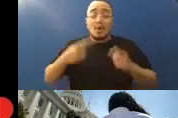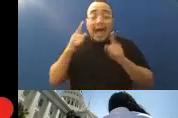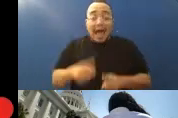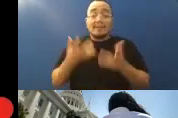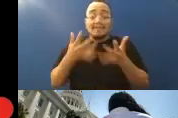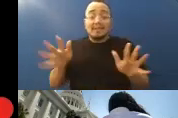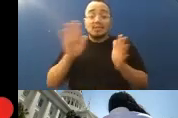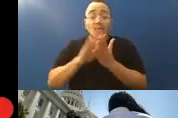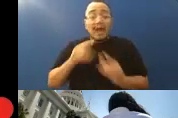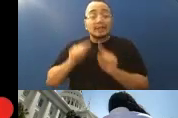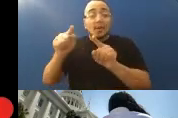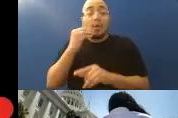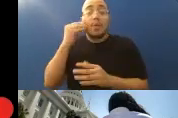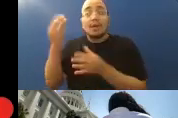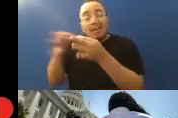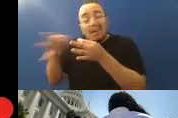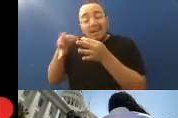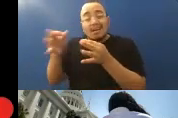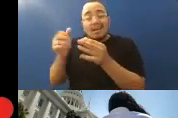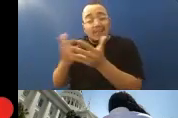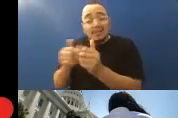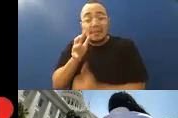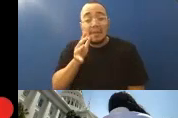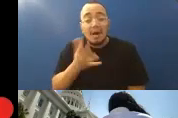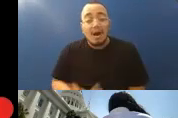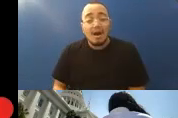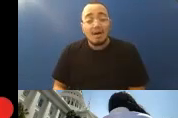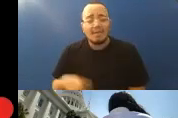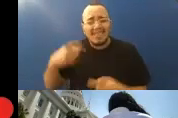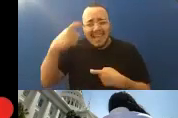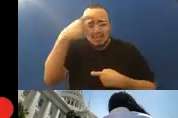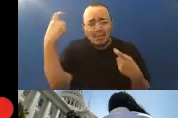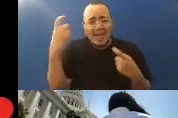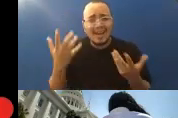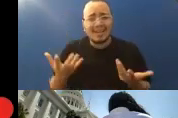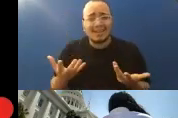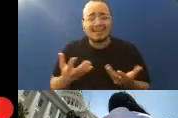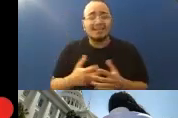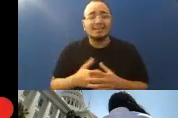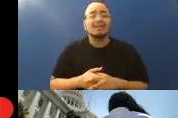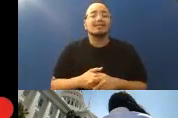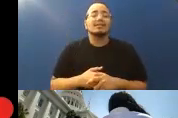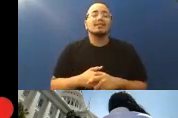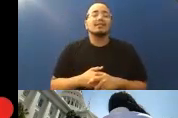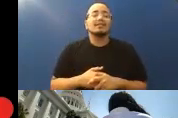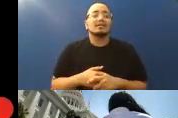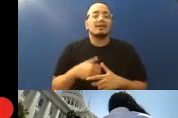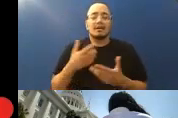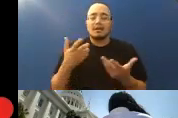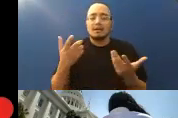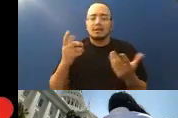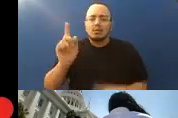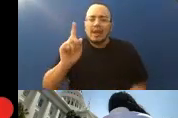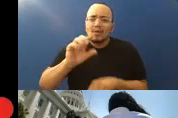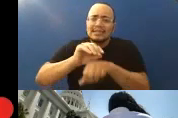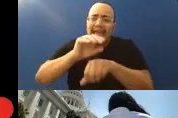happened. And that's traumatic. That's traumatic within itself. And my thing is, where was the counselors at? One of